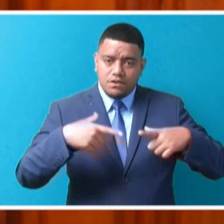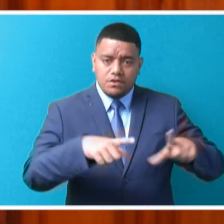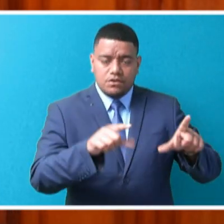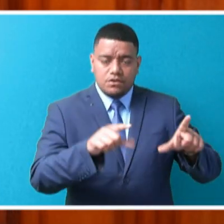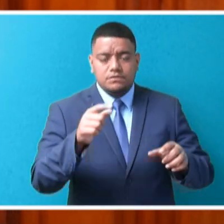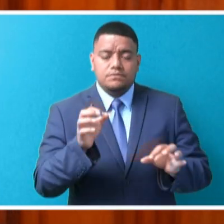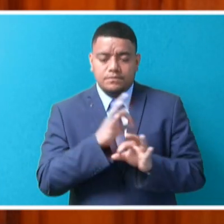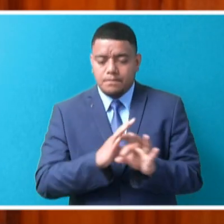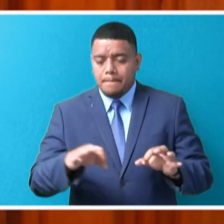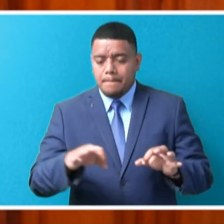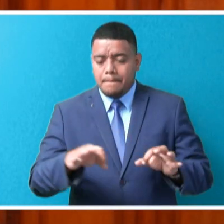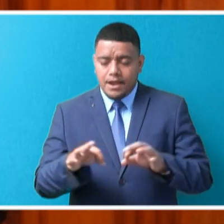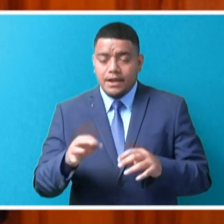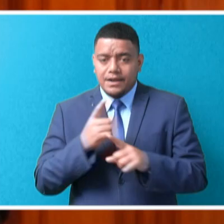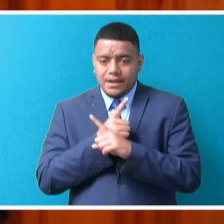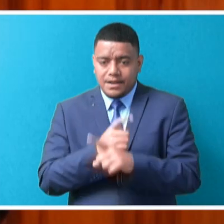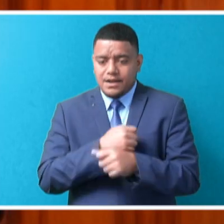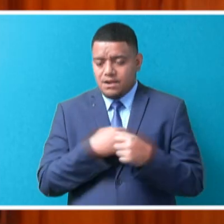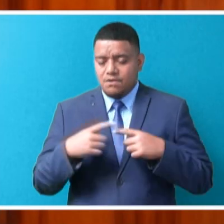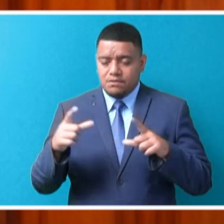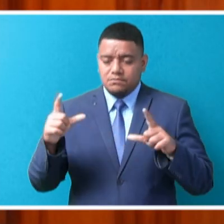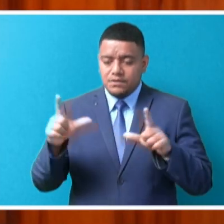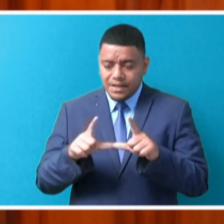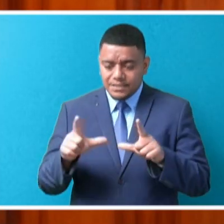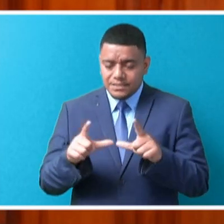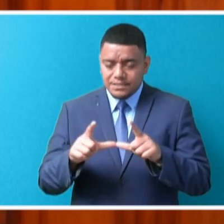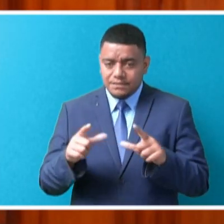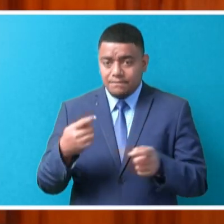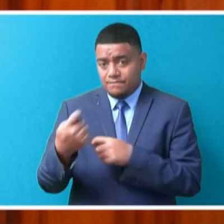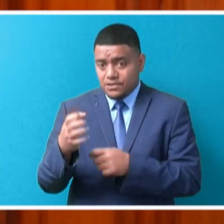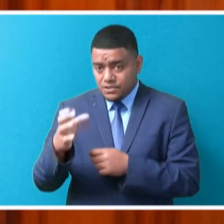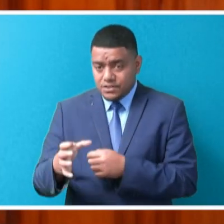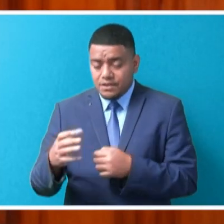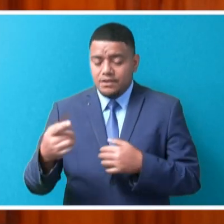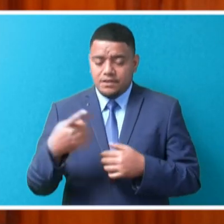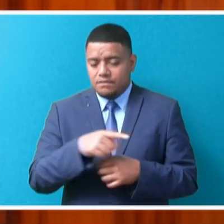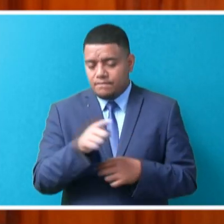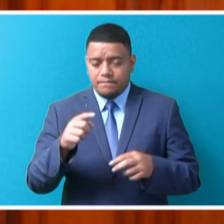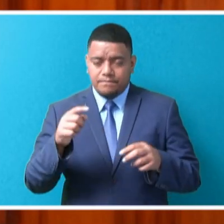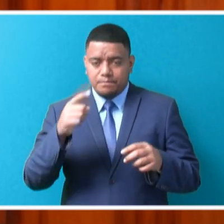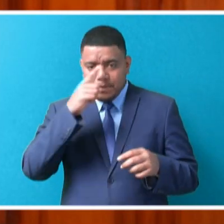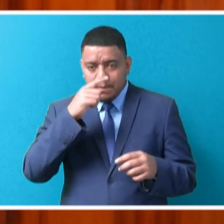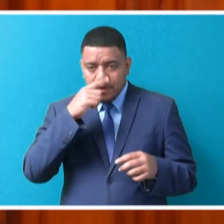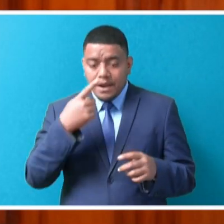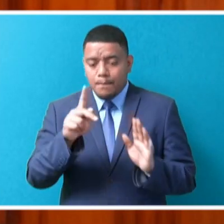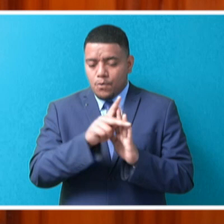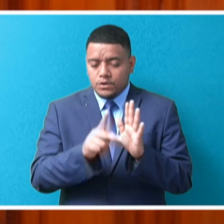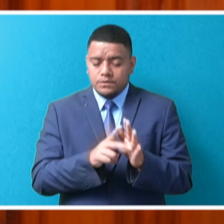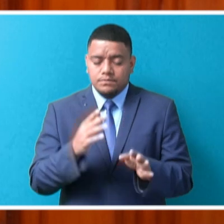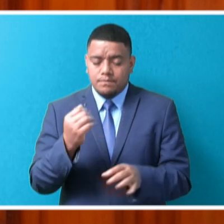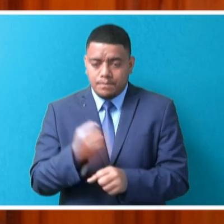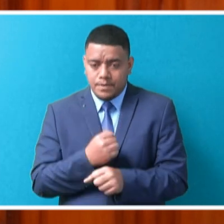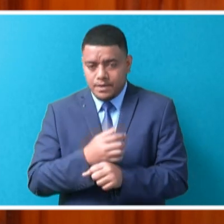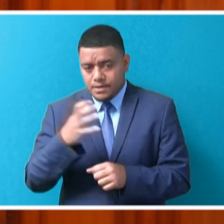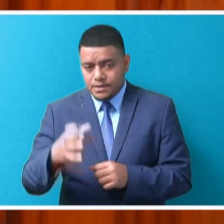management plans to guide our licensed fishers, communities, managers, enforcement officers, and policymakers in the